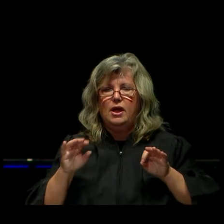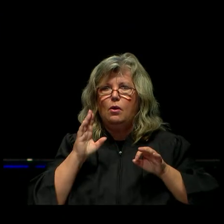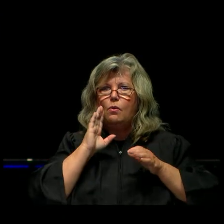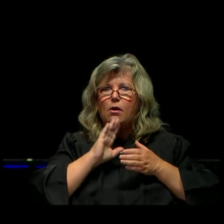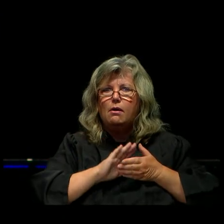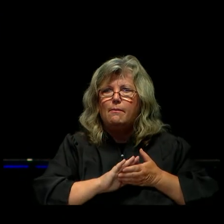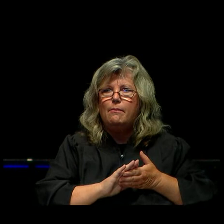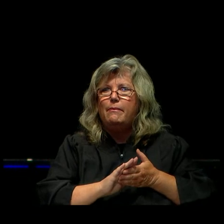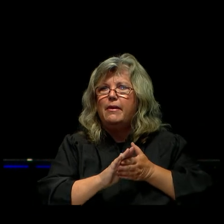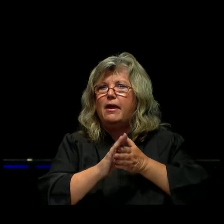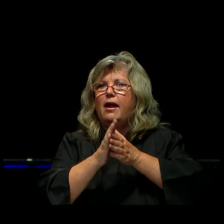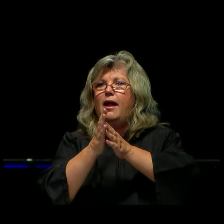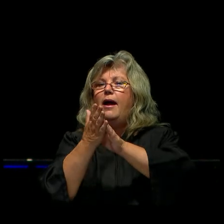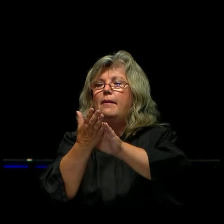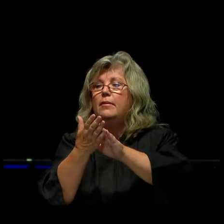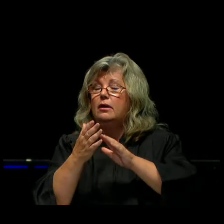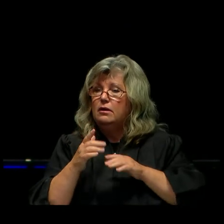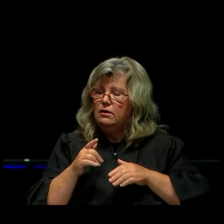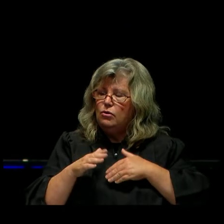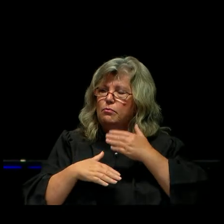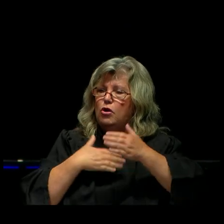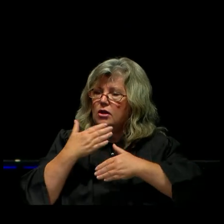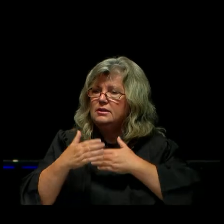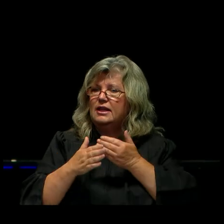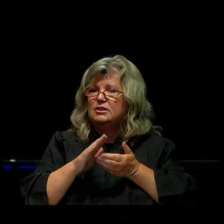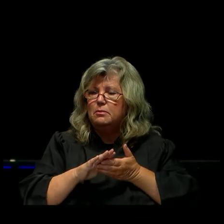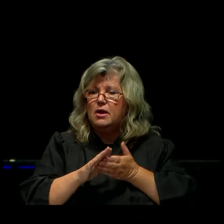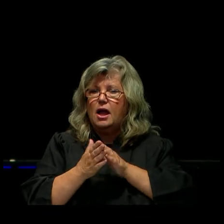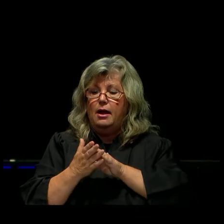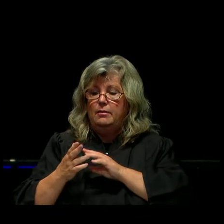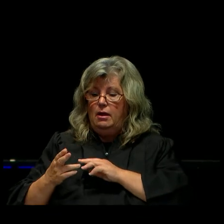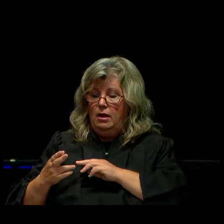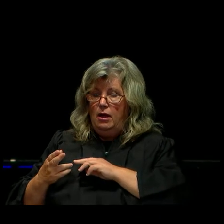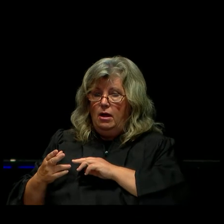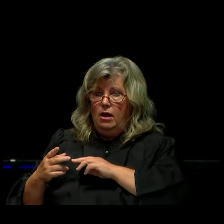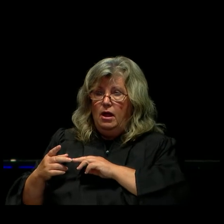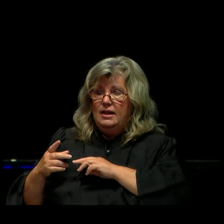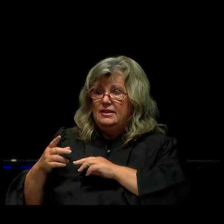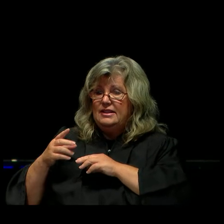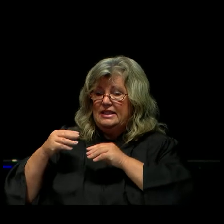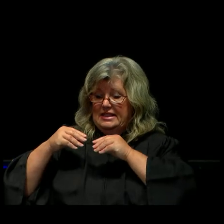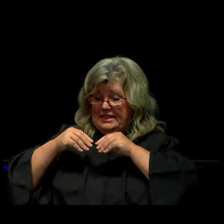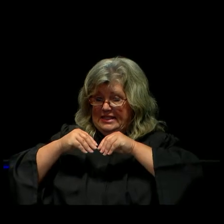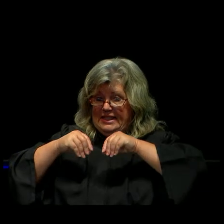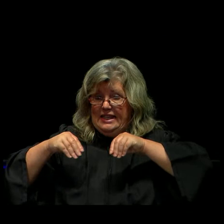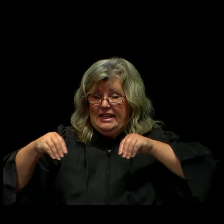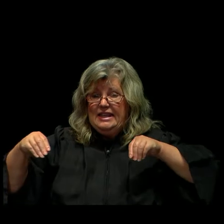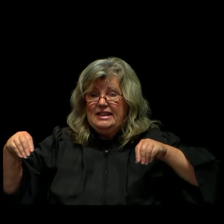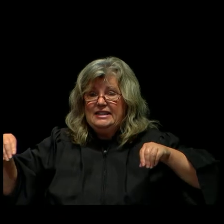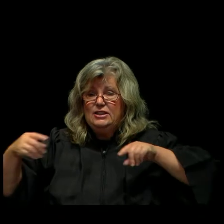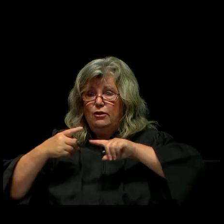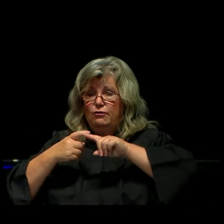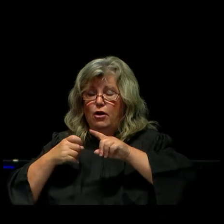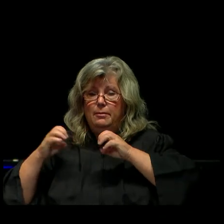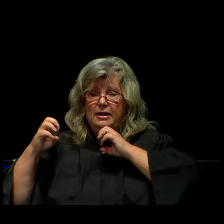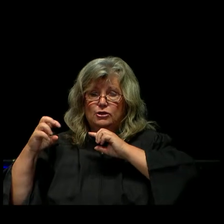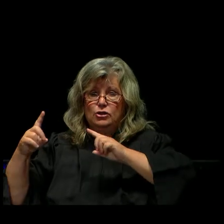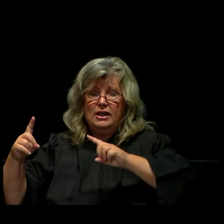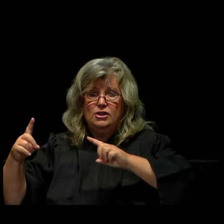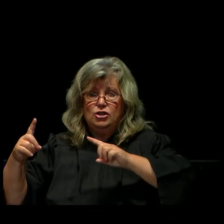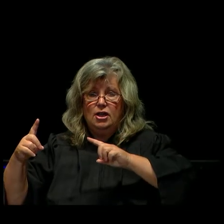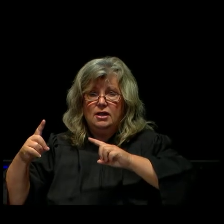the process of becoming and building on the very deep seeds that you planted in the course of your